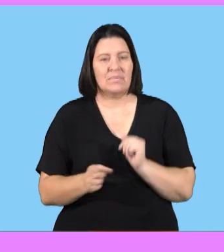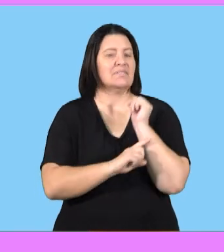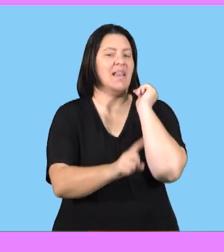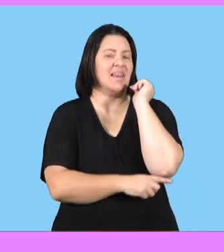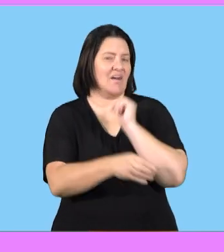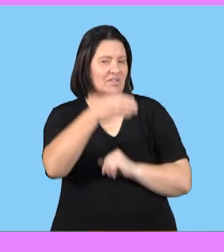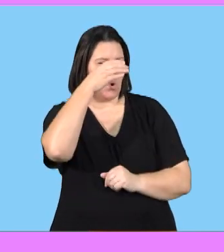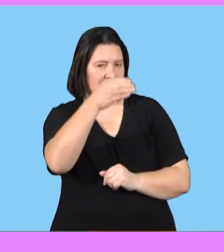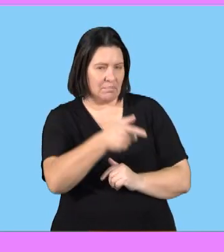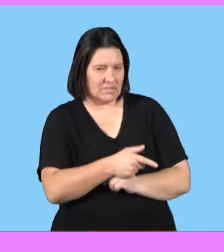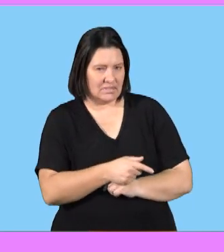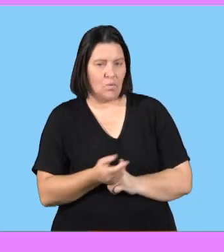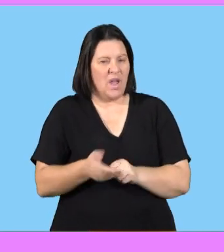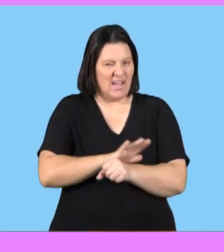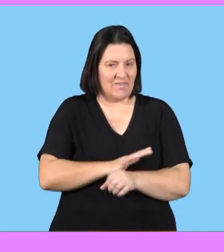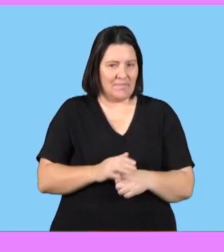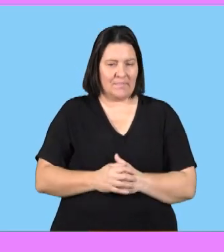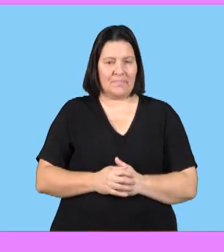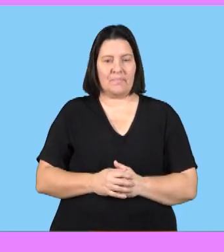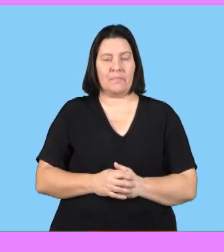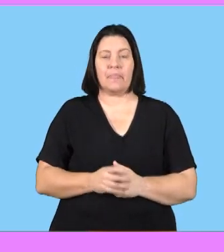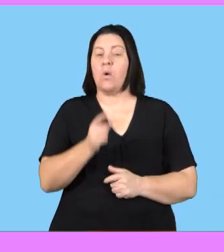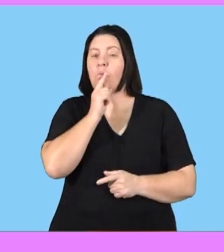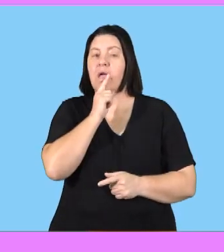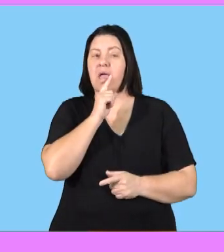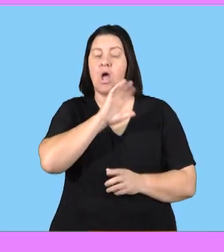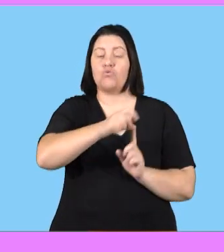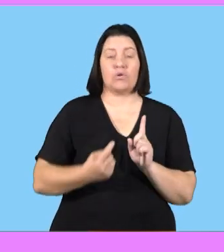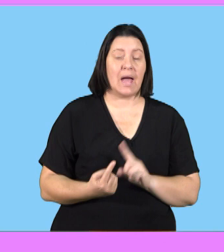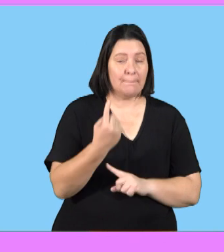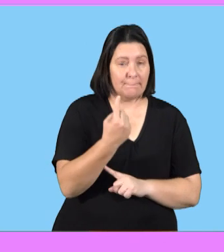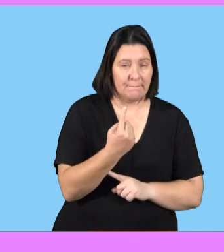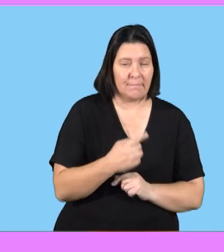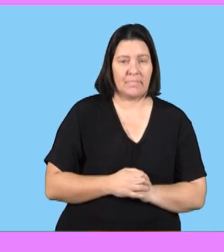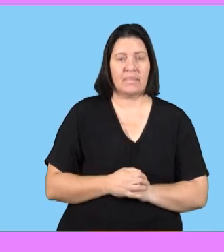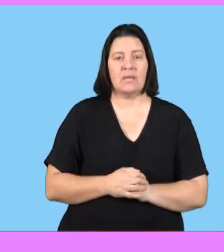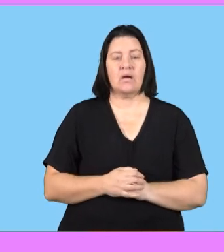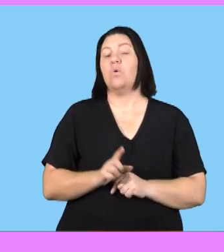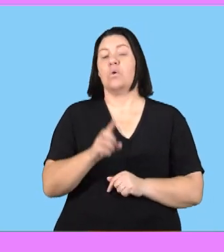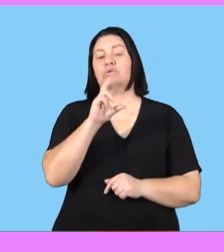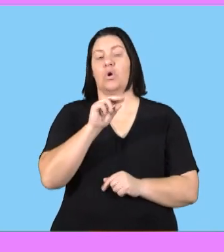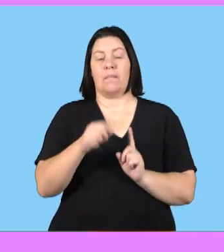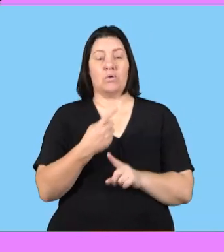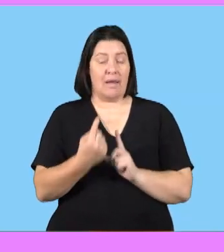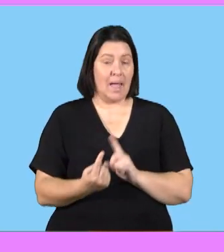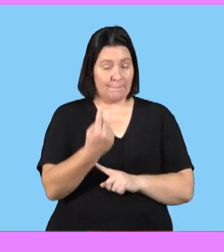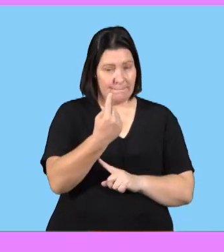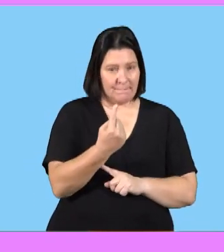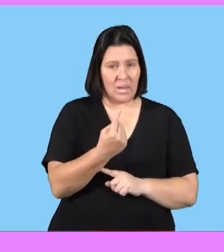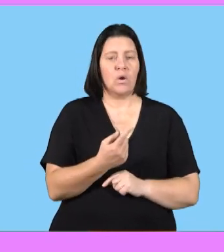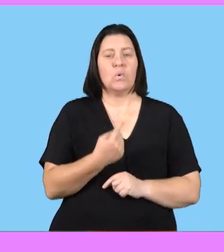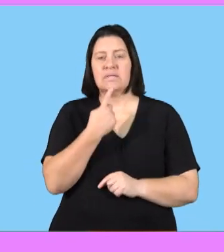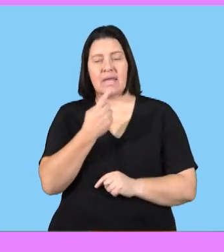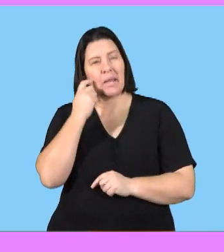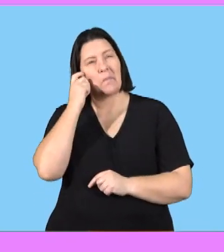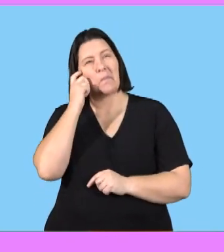is the last concept that we are covering. When we round up, what is rounding up? When we talk about rounding up,